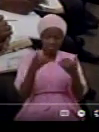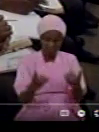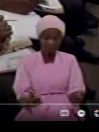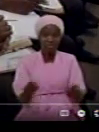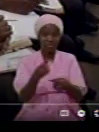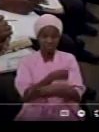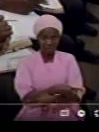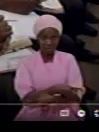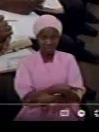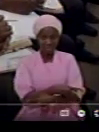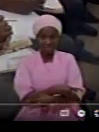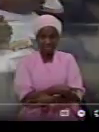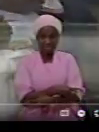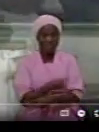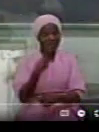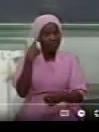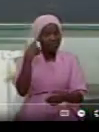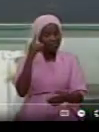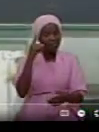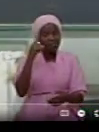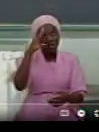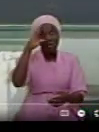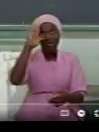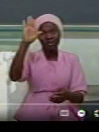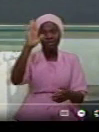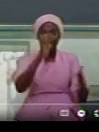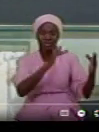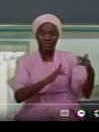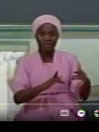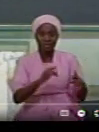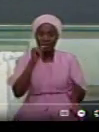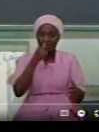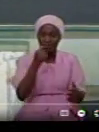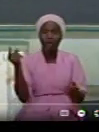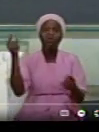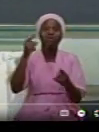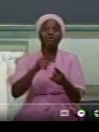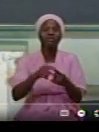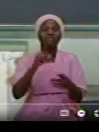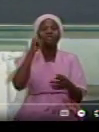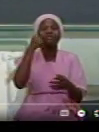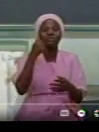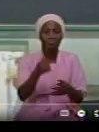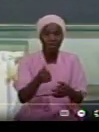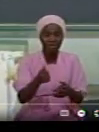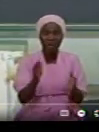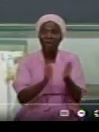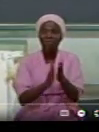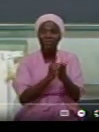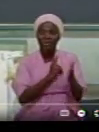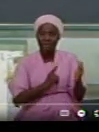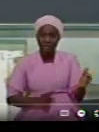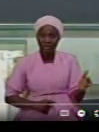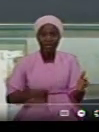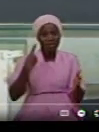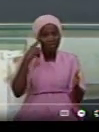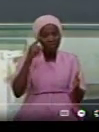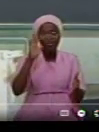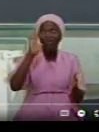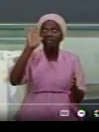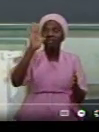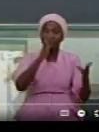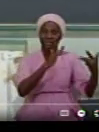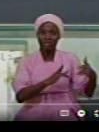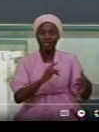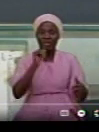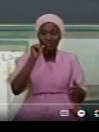endureth until tomorrow. Praise the Lord, for his mercy will endure until the end of your life. Praise the Lord,